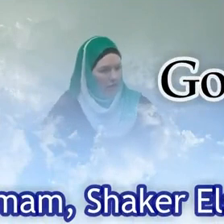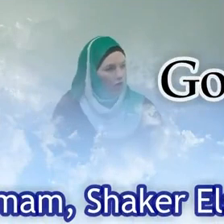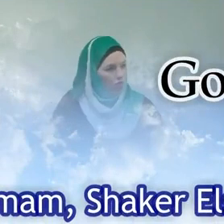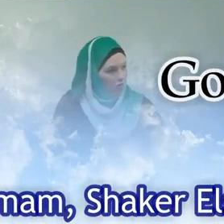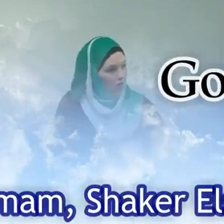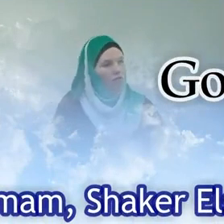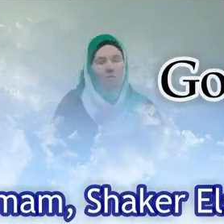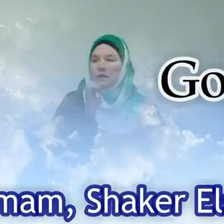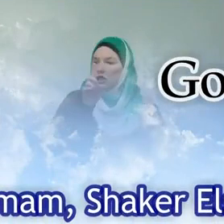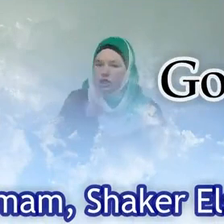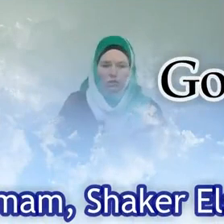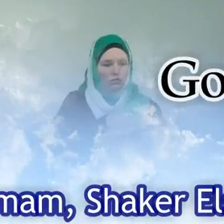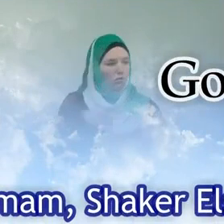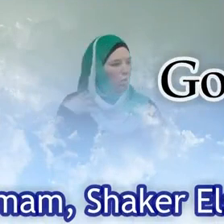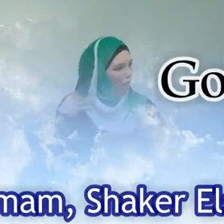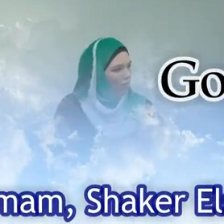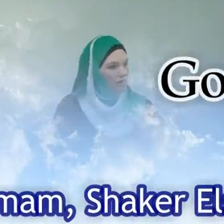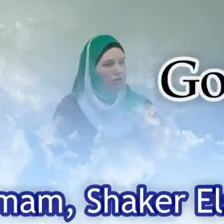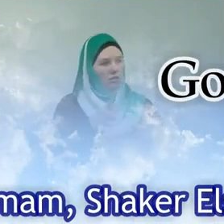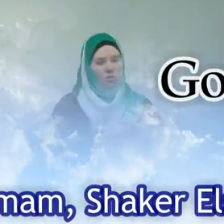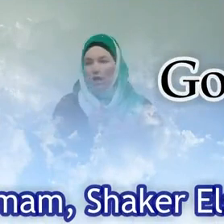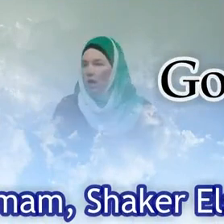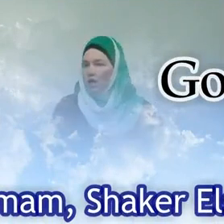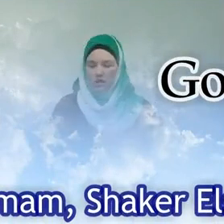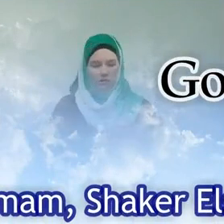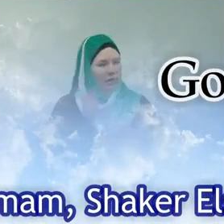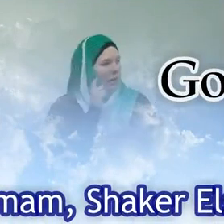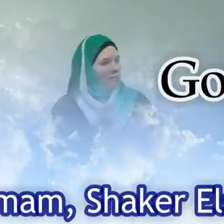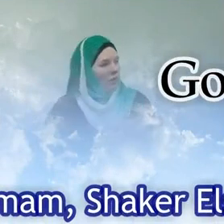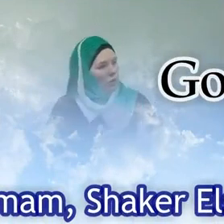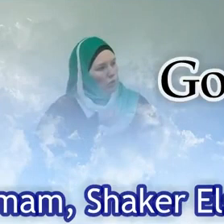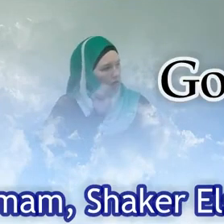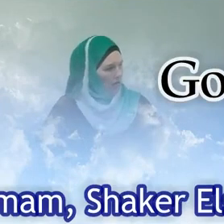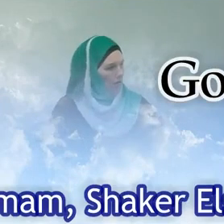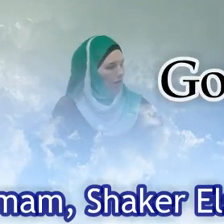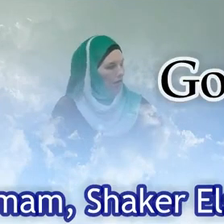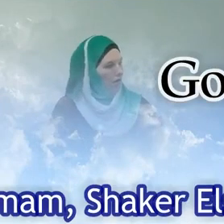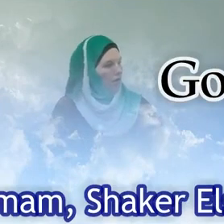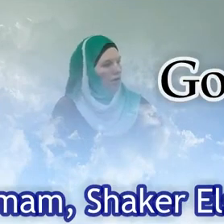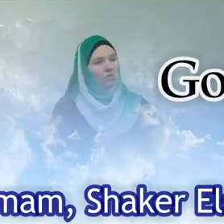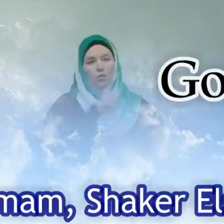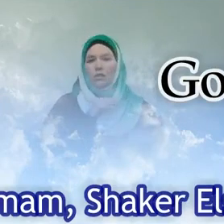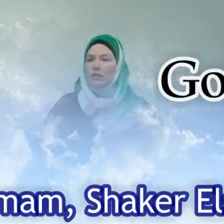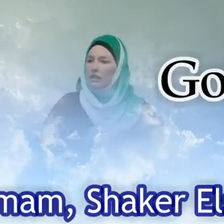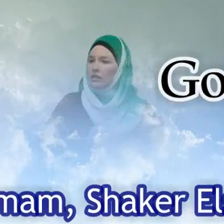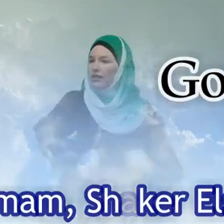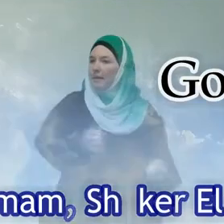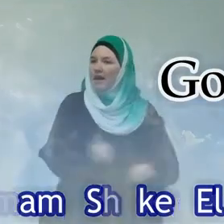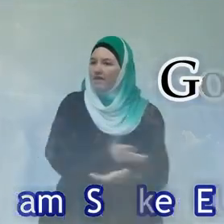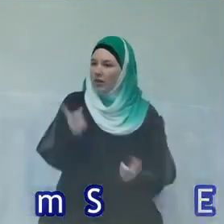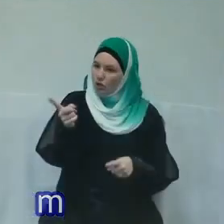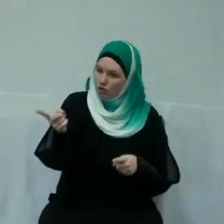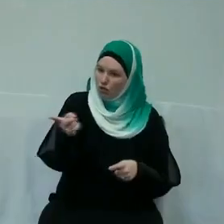From education, to health care, to guidance, to everything you can. To teach them everything you have